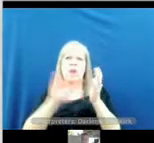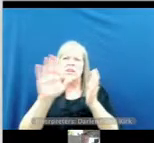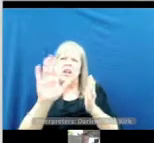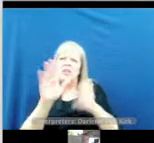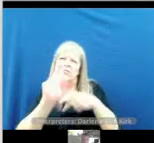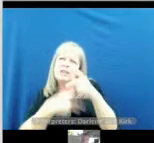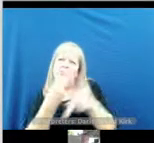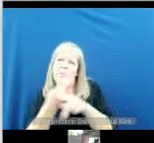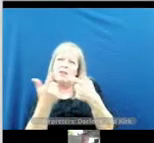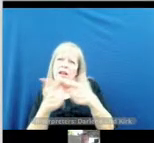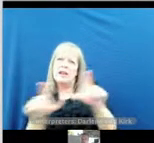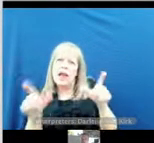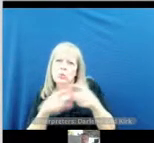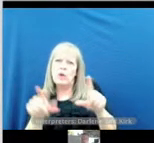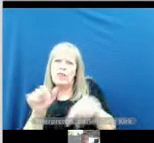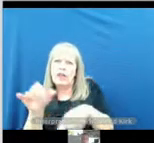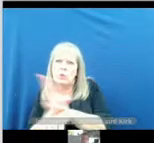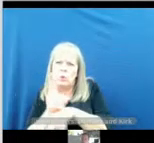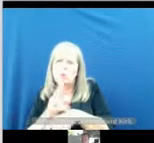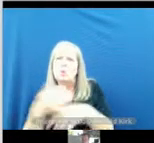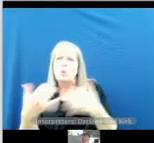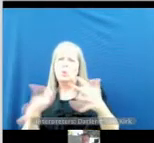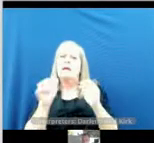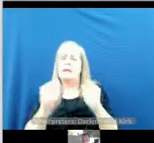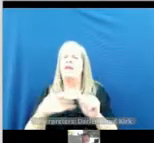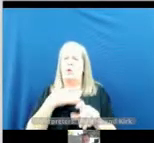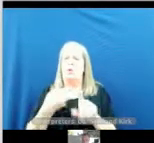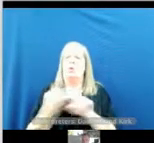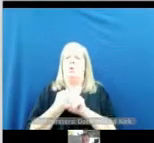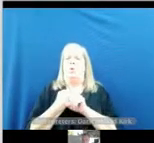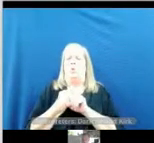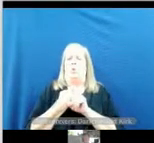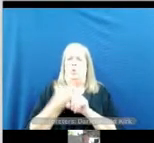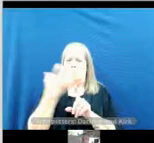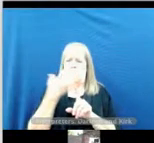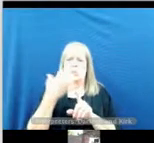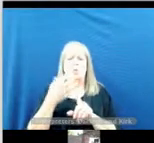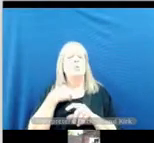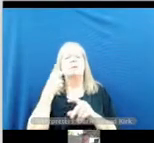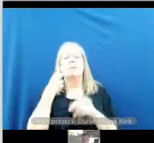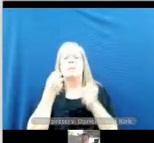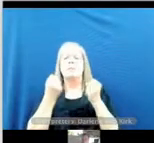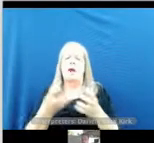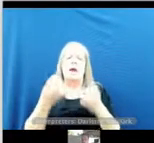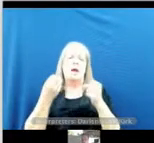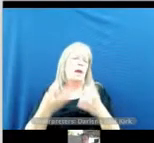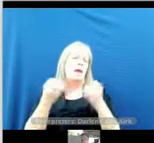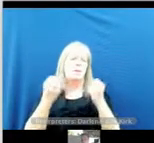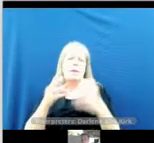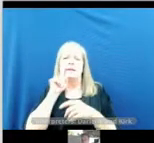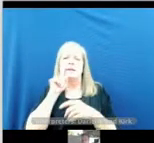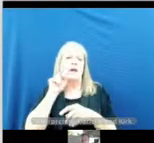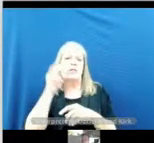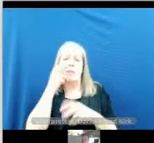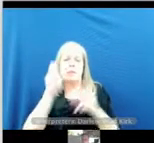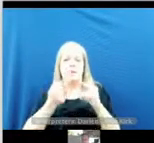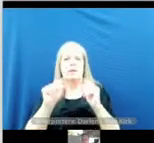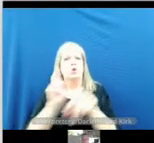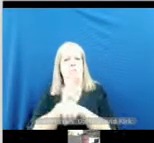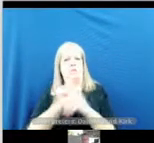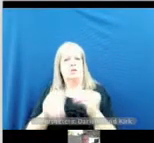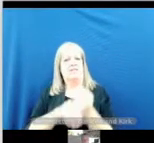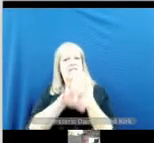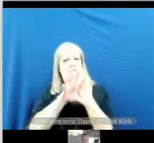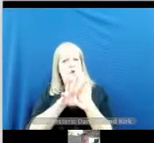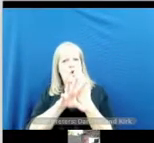very impacting. So using video phones, many deafblind people use a video phone